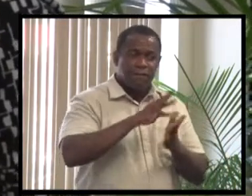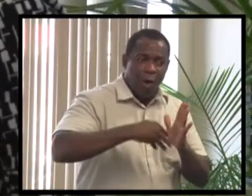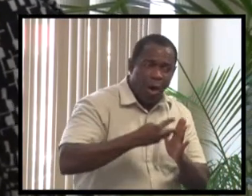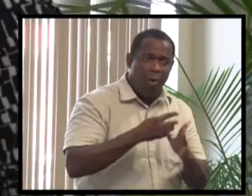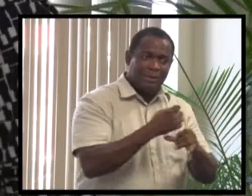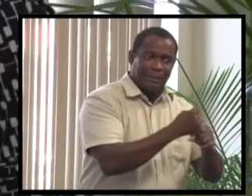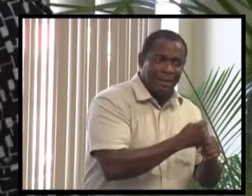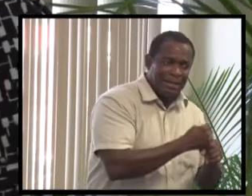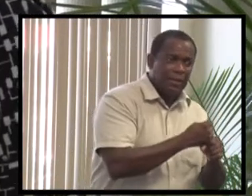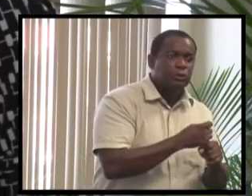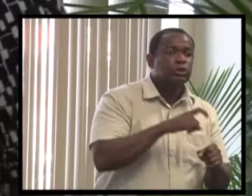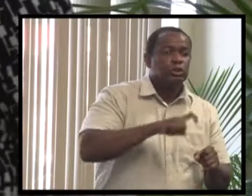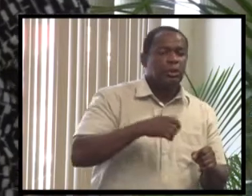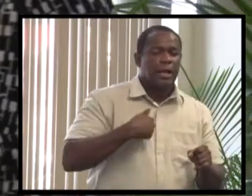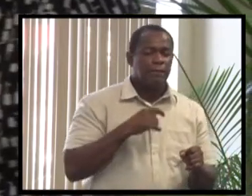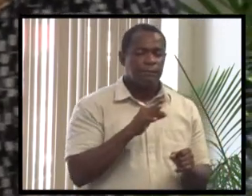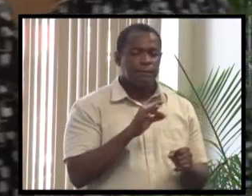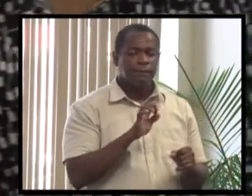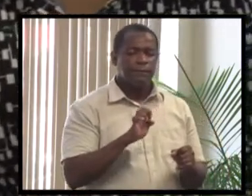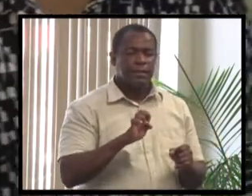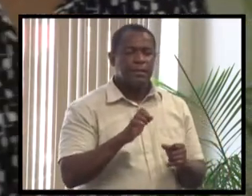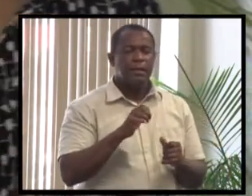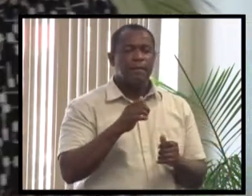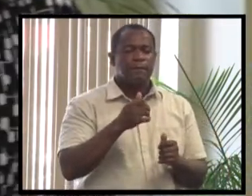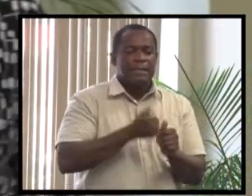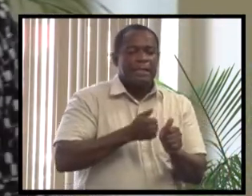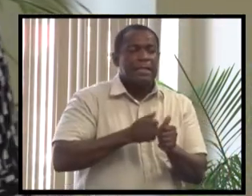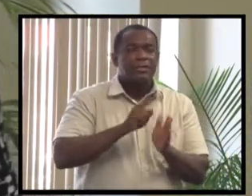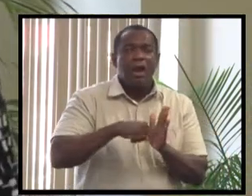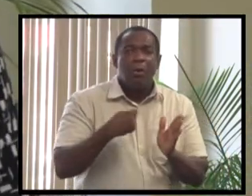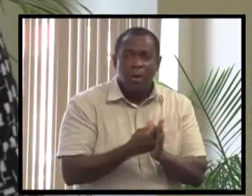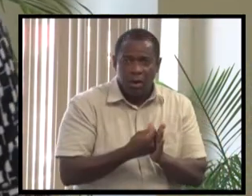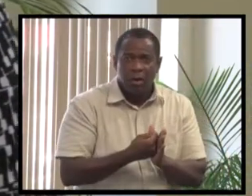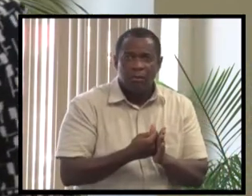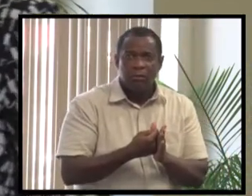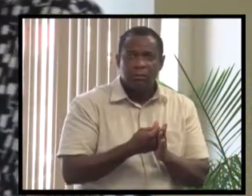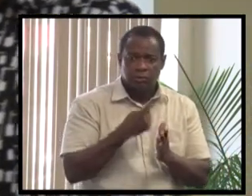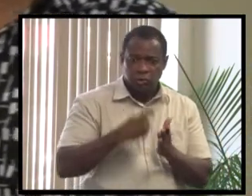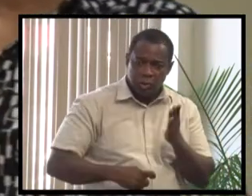you should have a per hour fee as well. The other thing is,